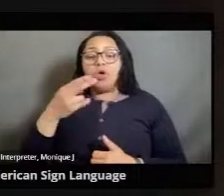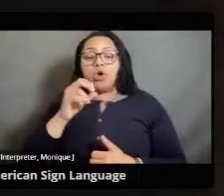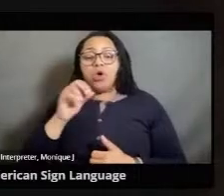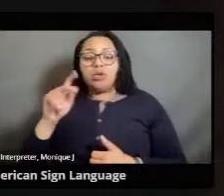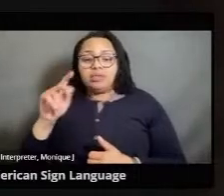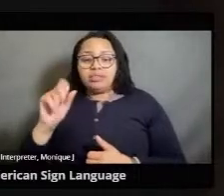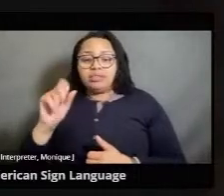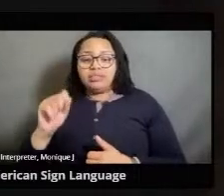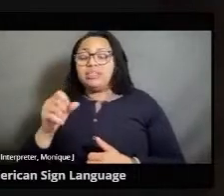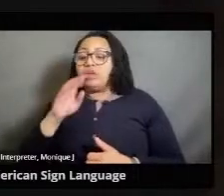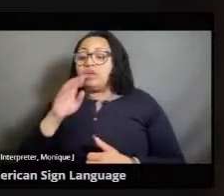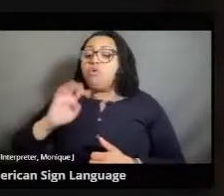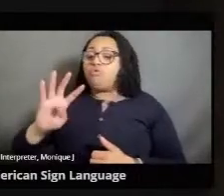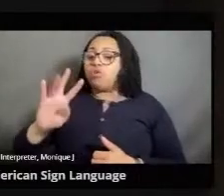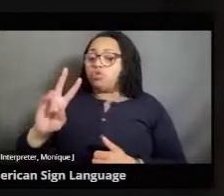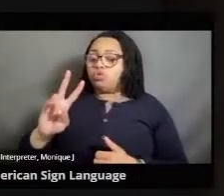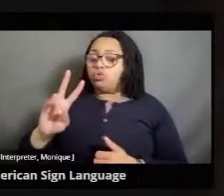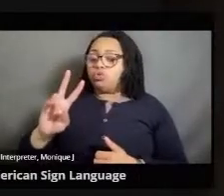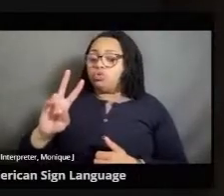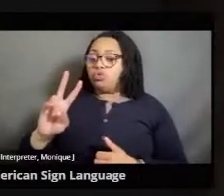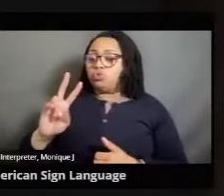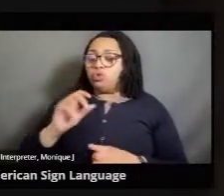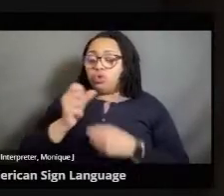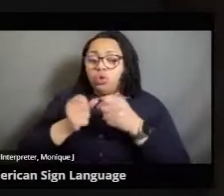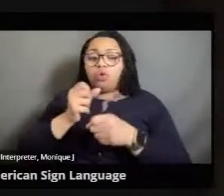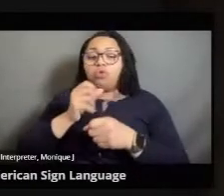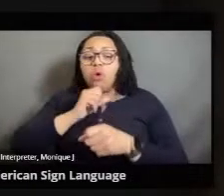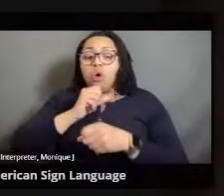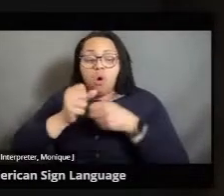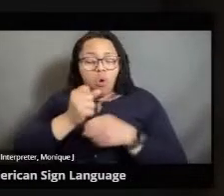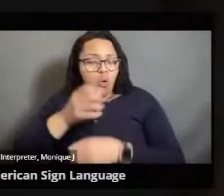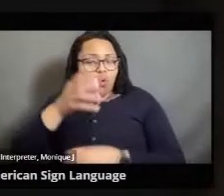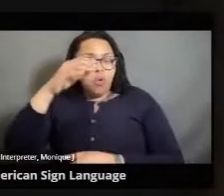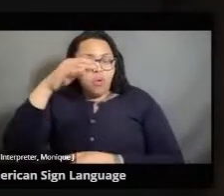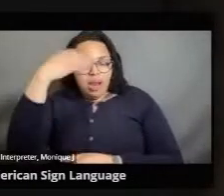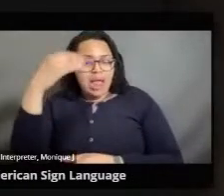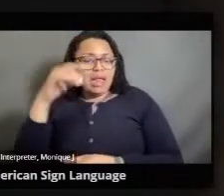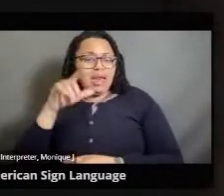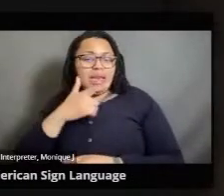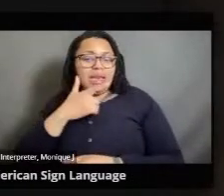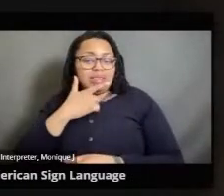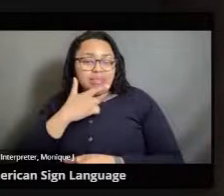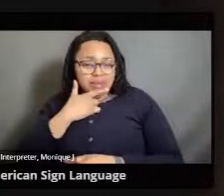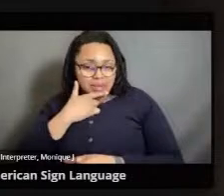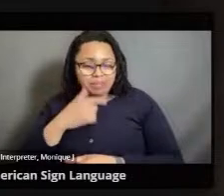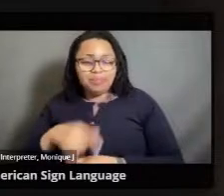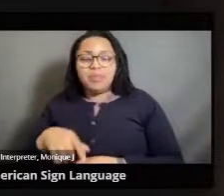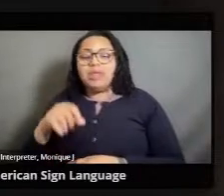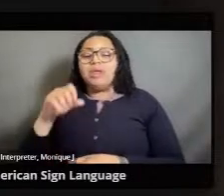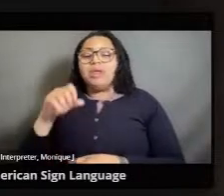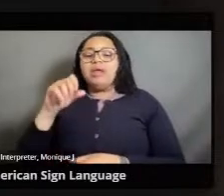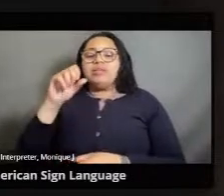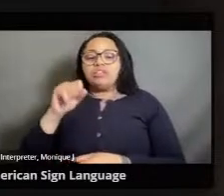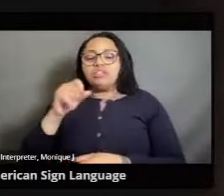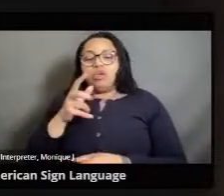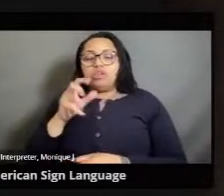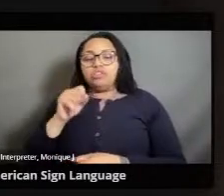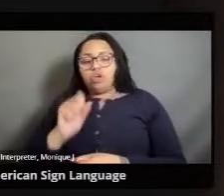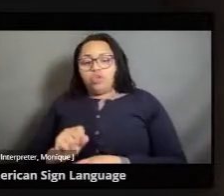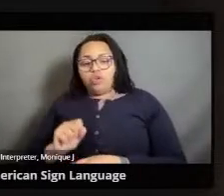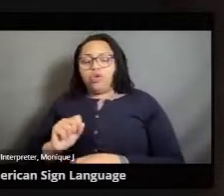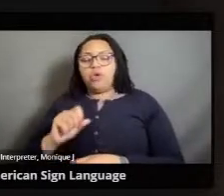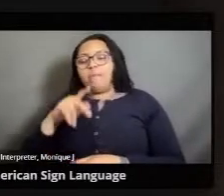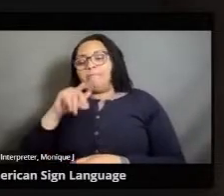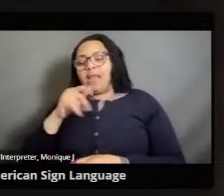Black, lesbian, feminist, abolitionist, pan-Africanist, mother, wife,